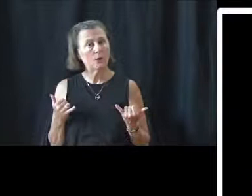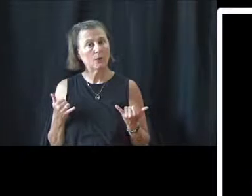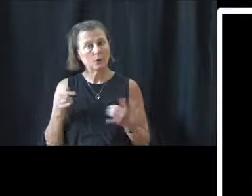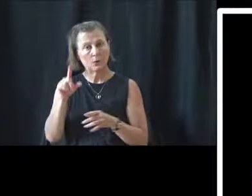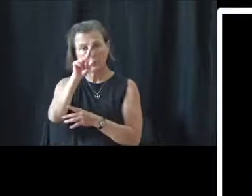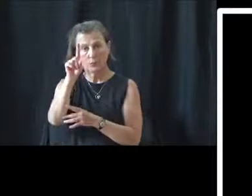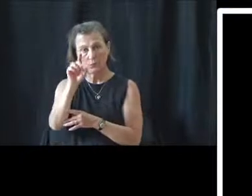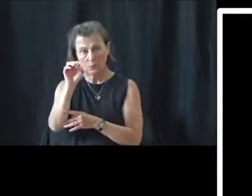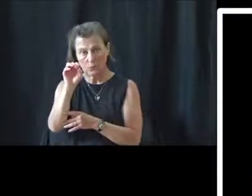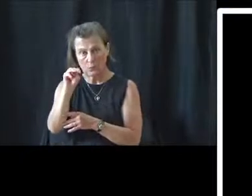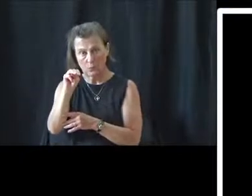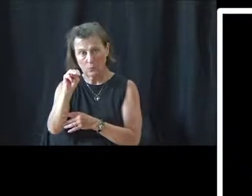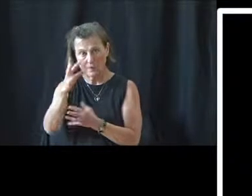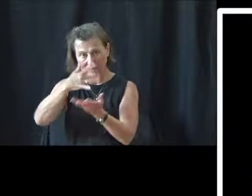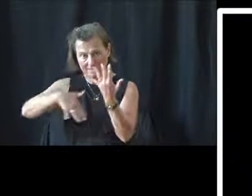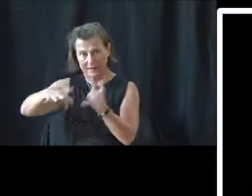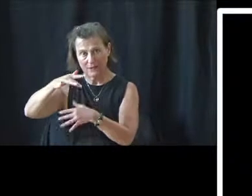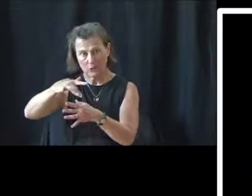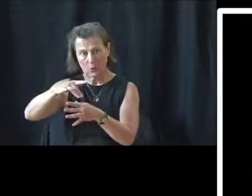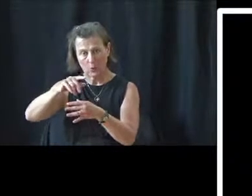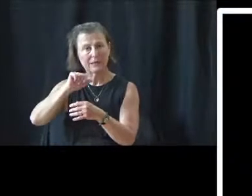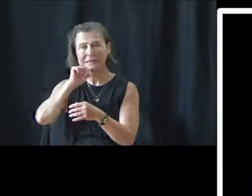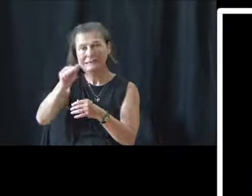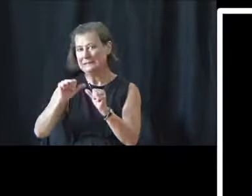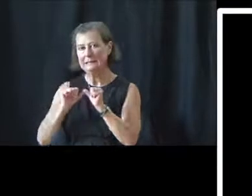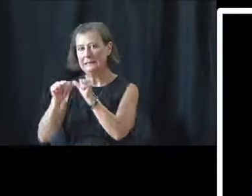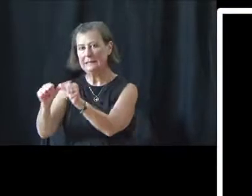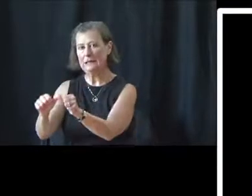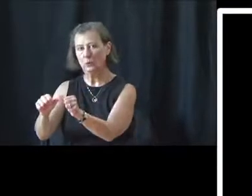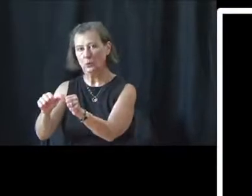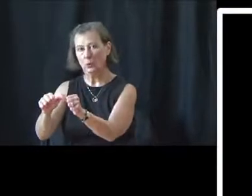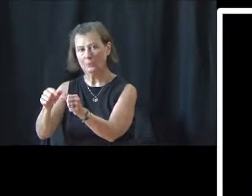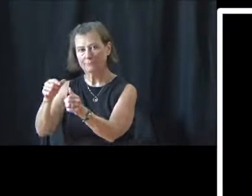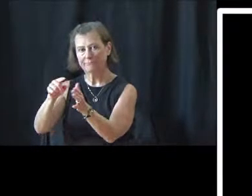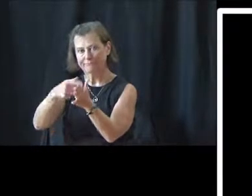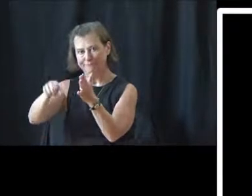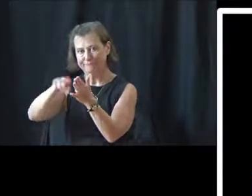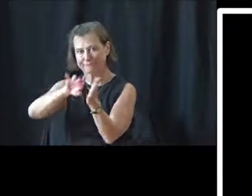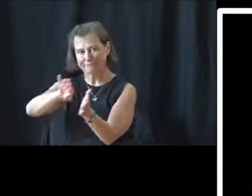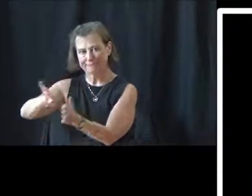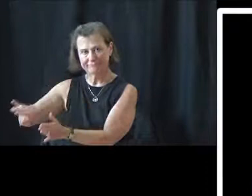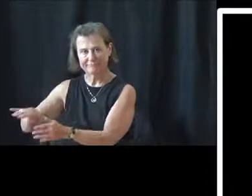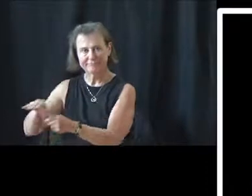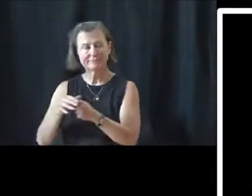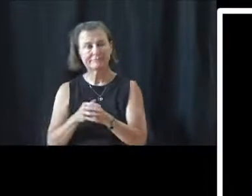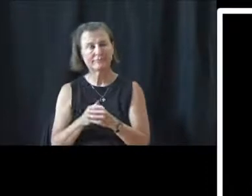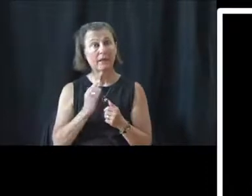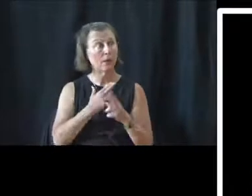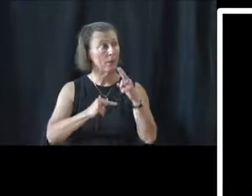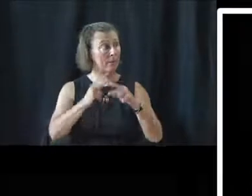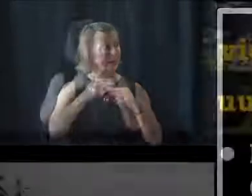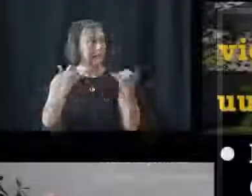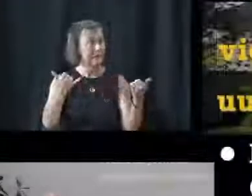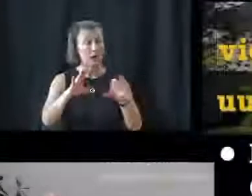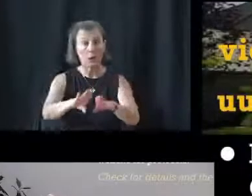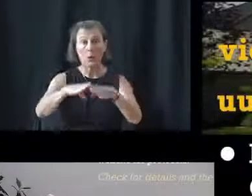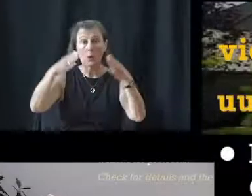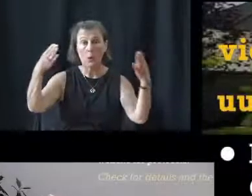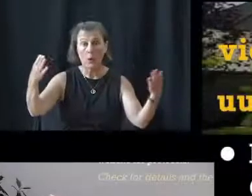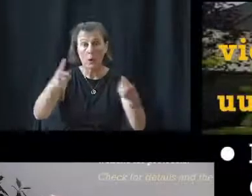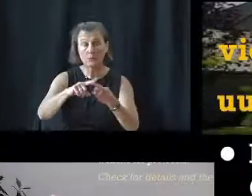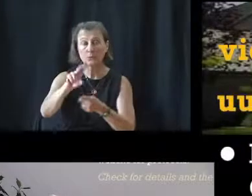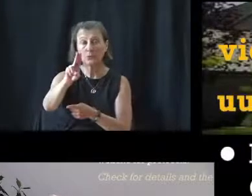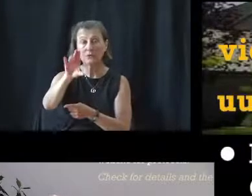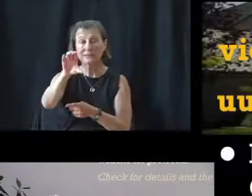Zoom fellowship has been discontinued. Our building is now open to